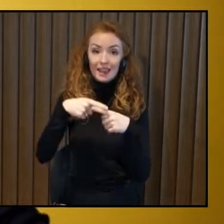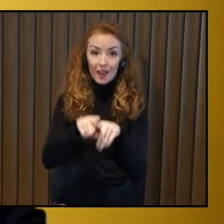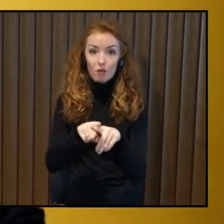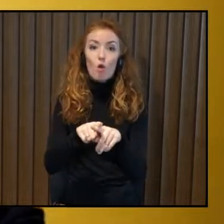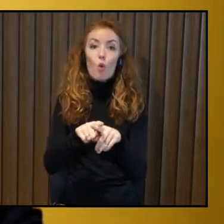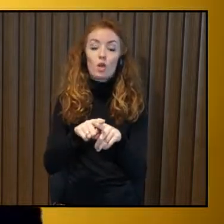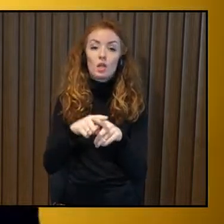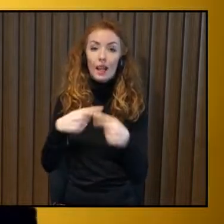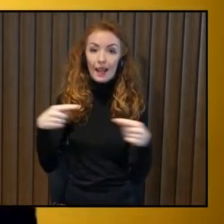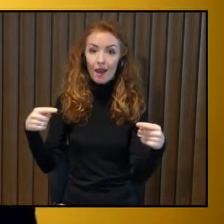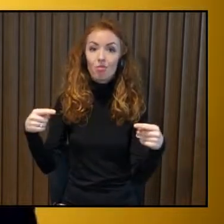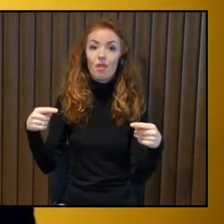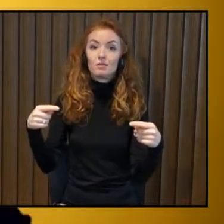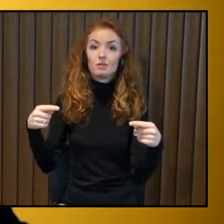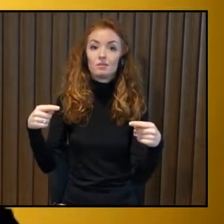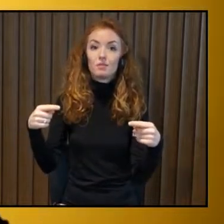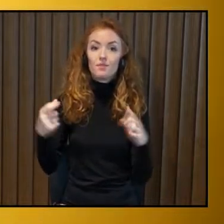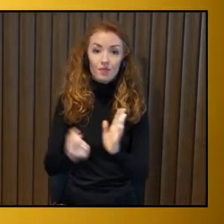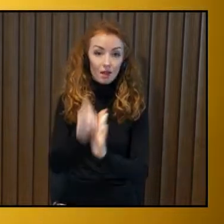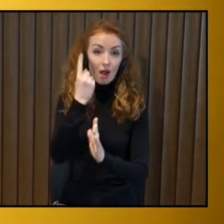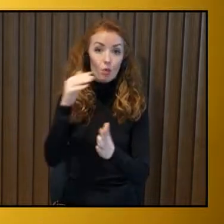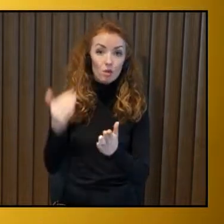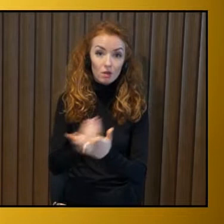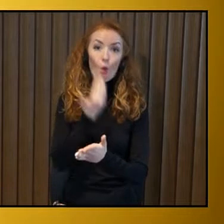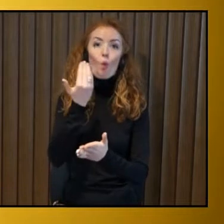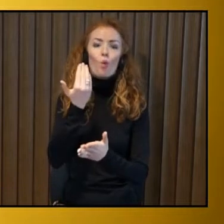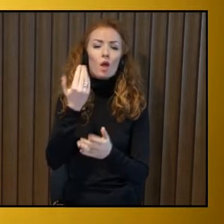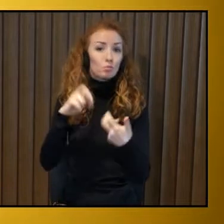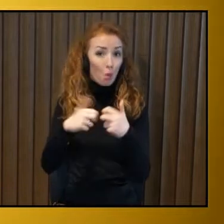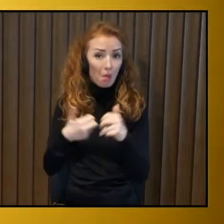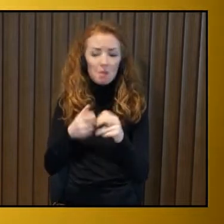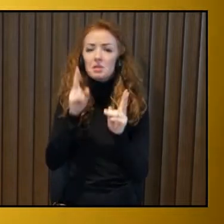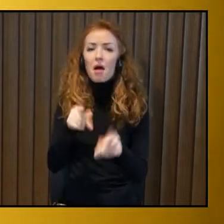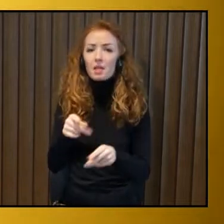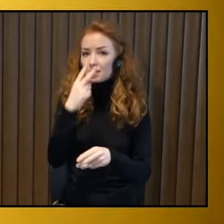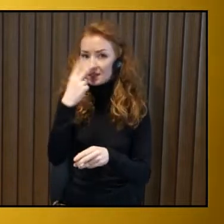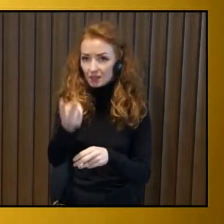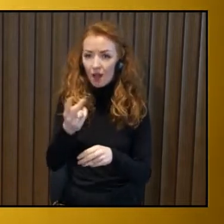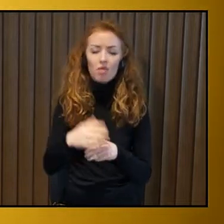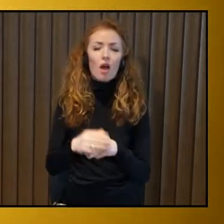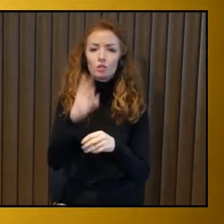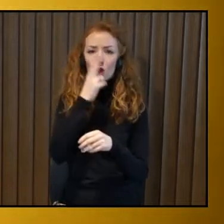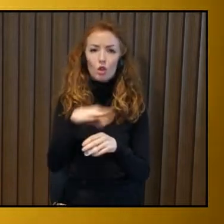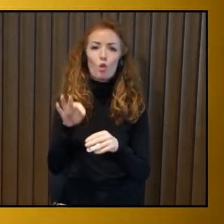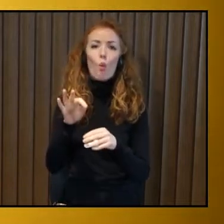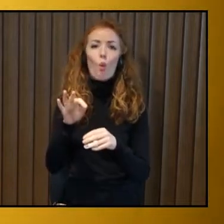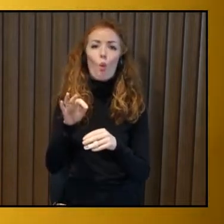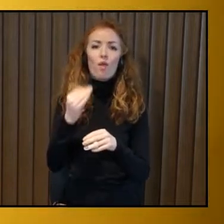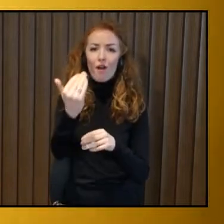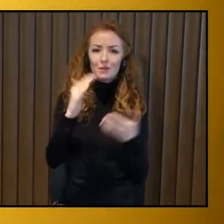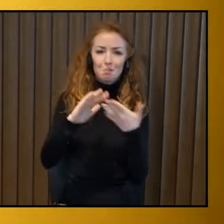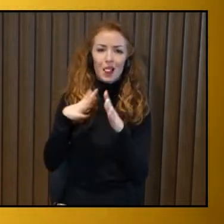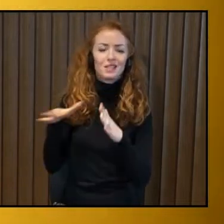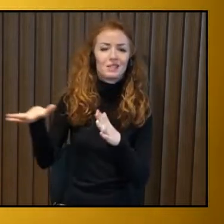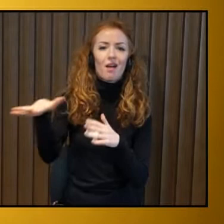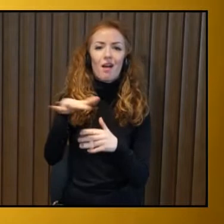like dismantling them. So, Anthony, how it looks like from the freezing Oslo? Yes, it is cold and dark